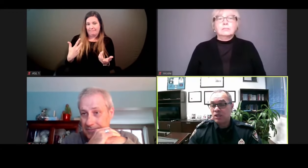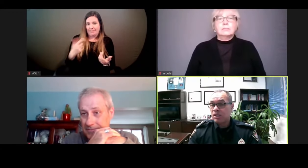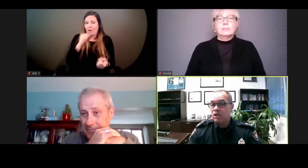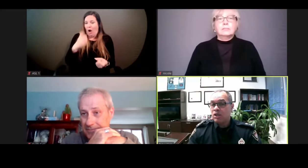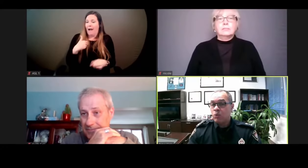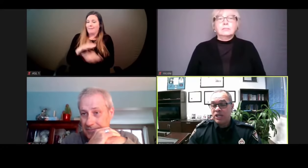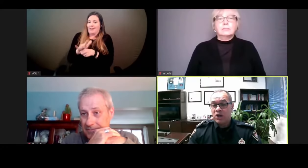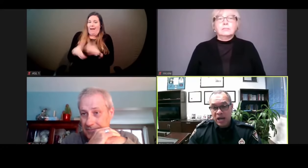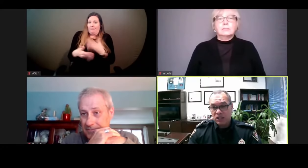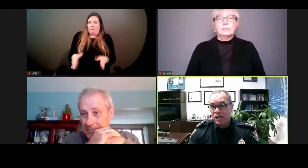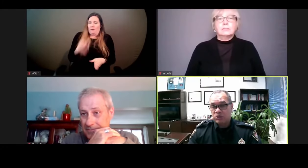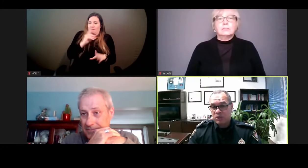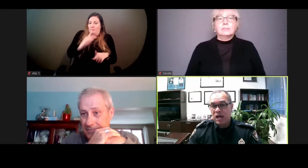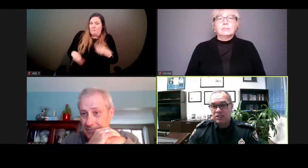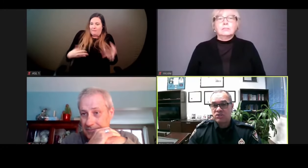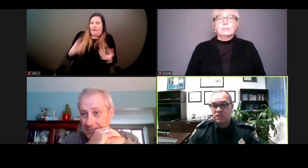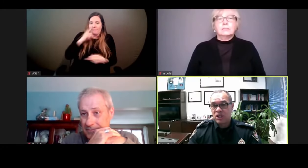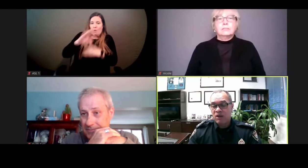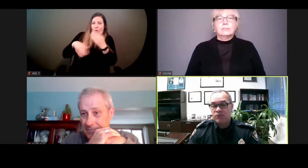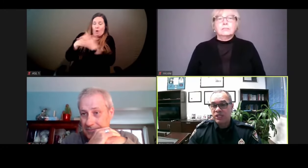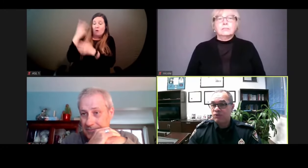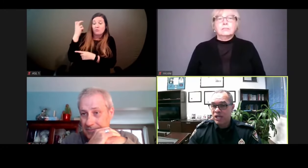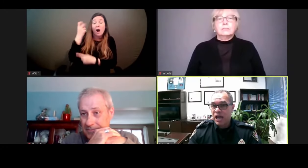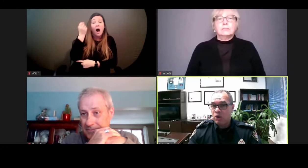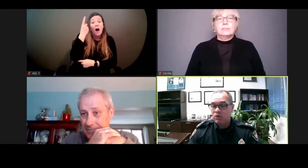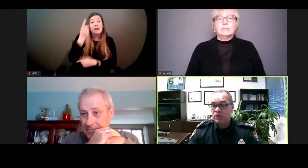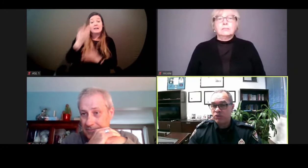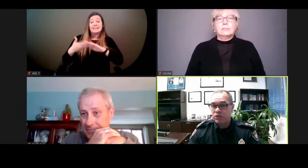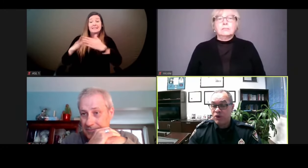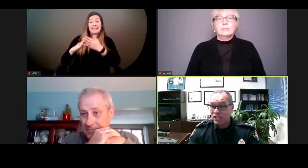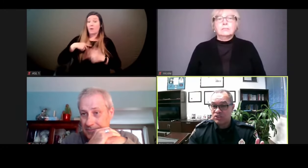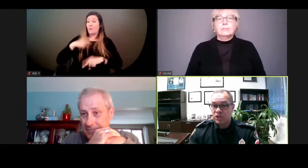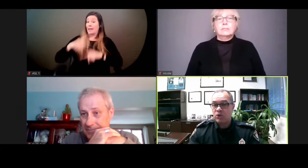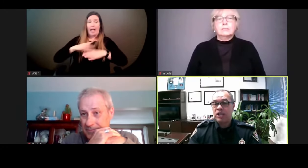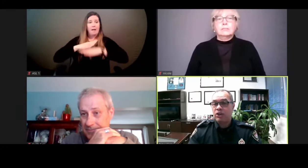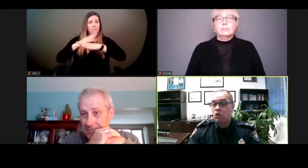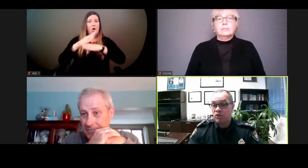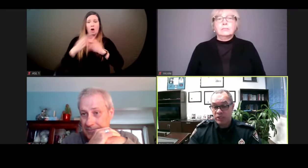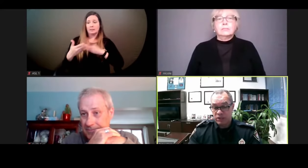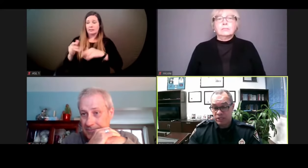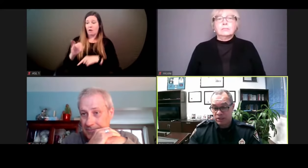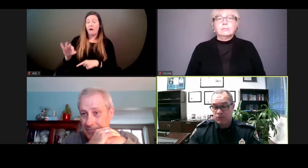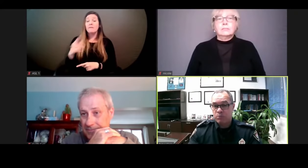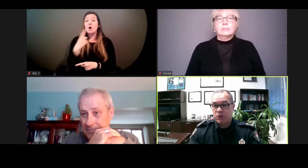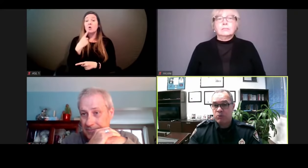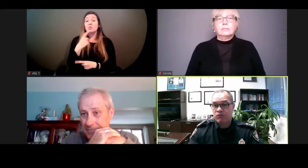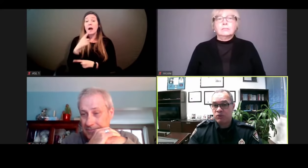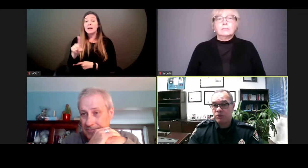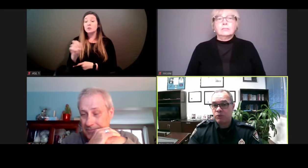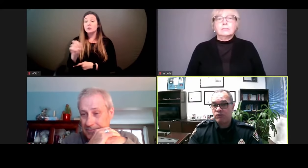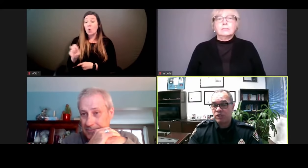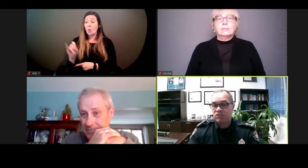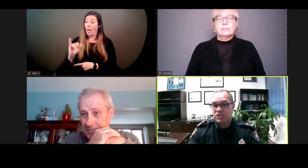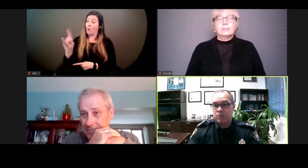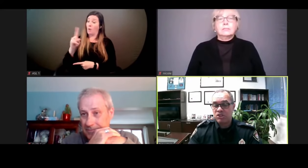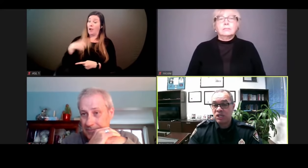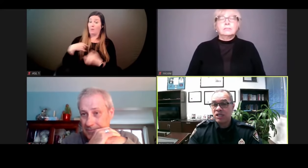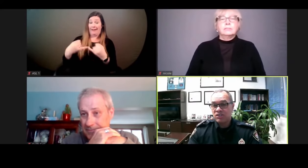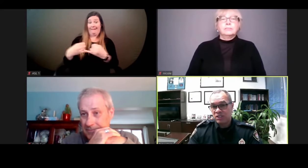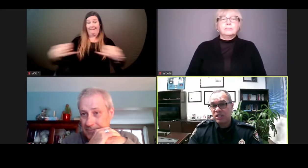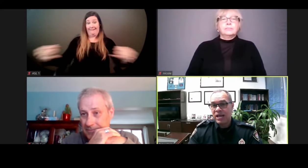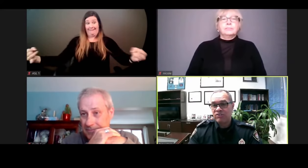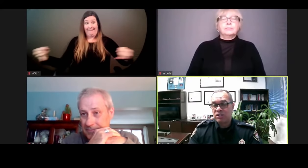option. We are not allowed to block the city off. Even now, the red zone or the footprint we've